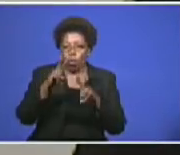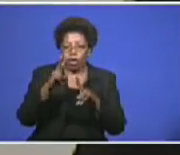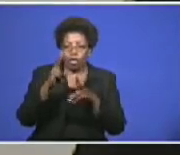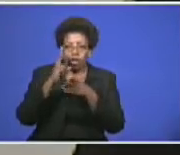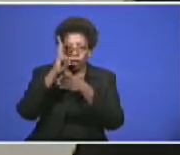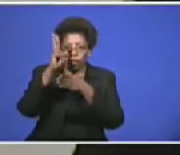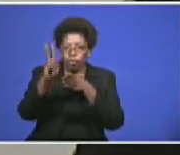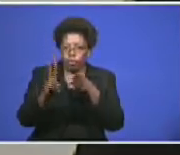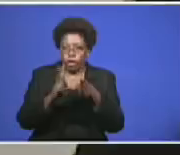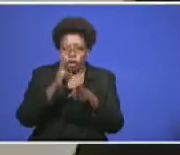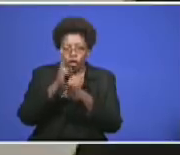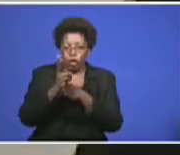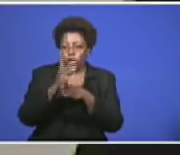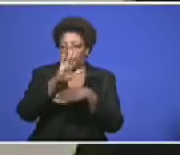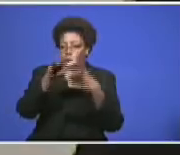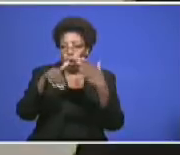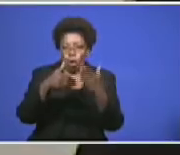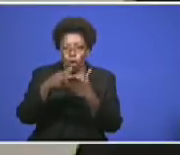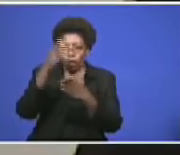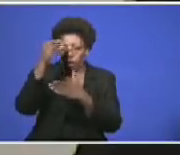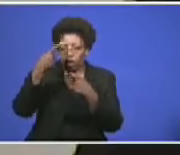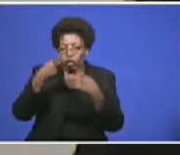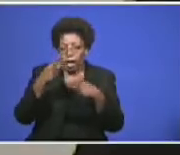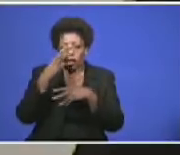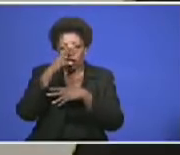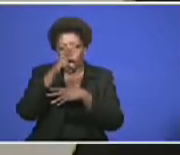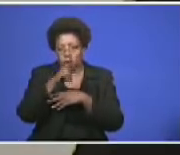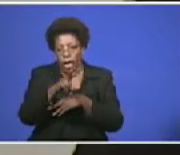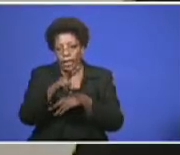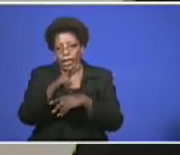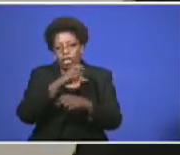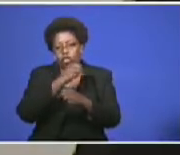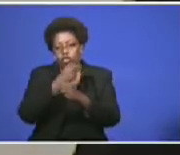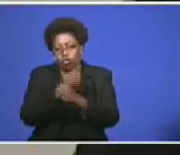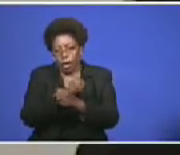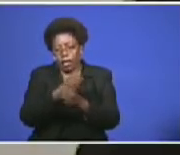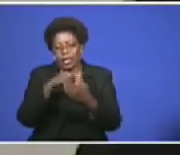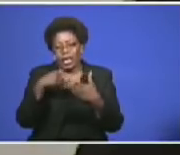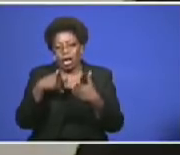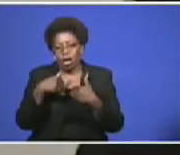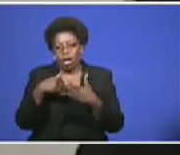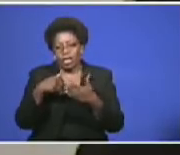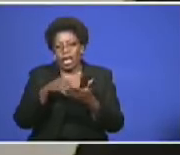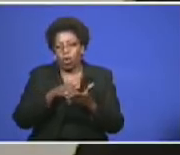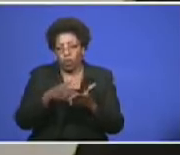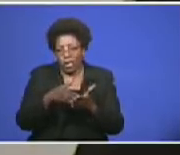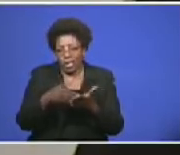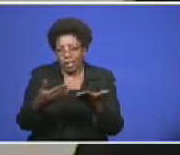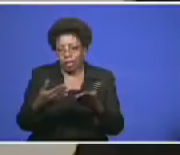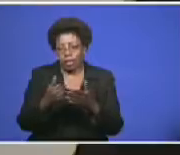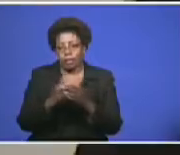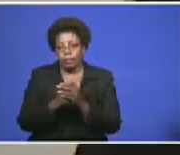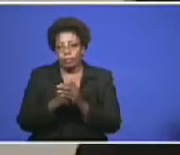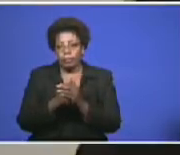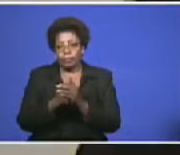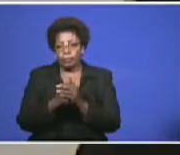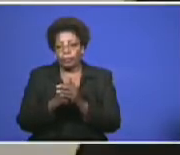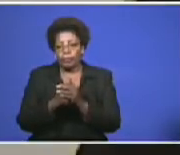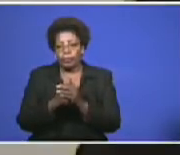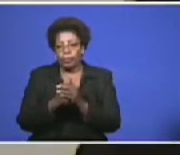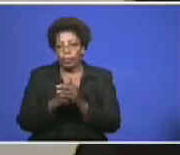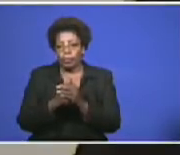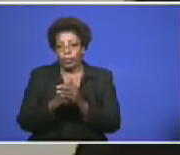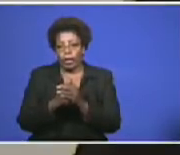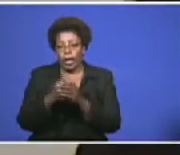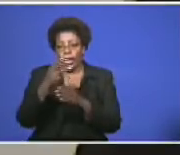guys. Tried to look at their strengths and weaknesses, and the same for the Virgin Islands and Dominican Republic going forward. And